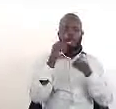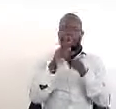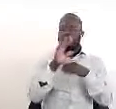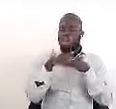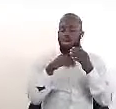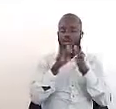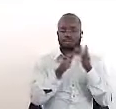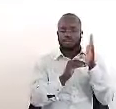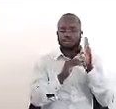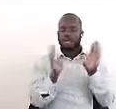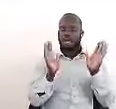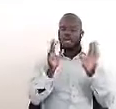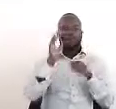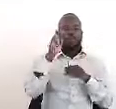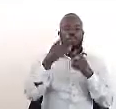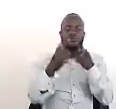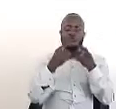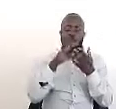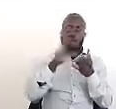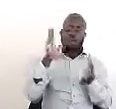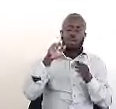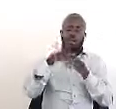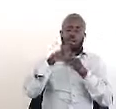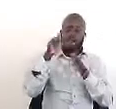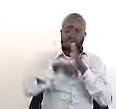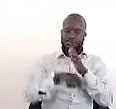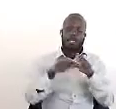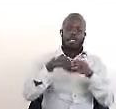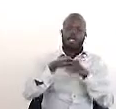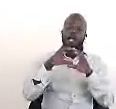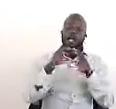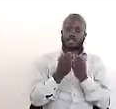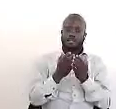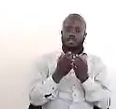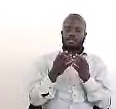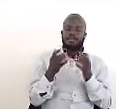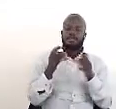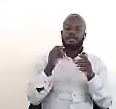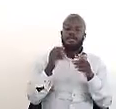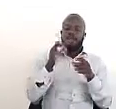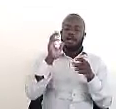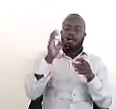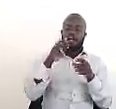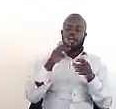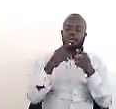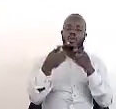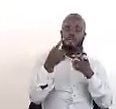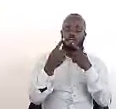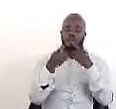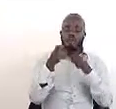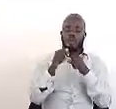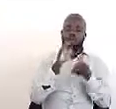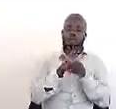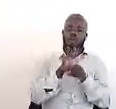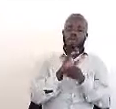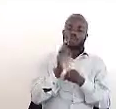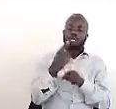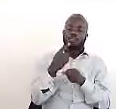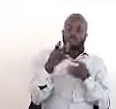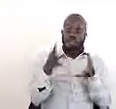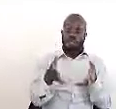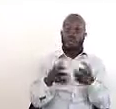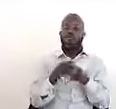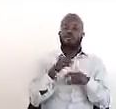of these in detail today. We'll be talking about more in detail in our class. We're going to talk about the most common